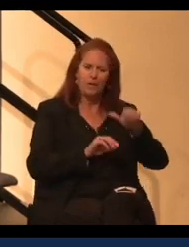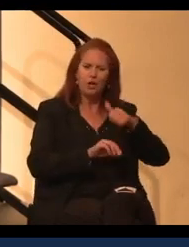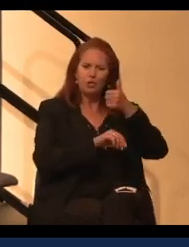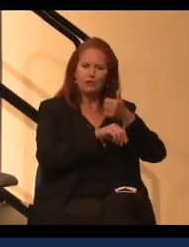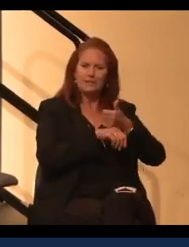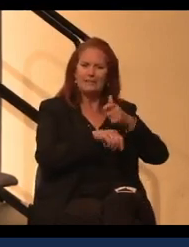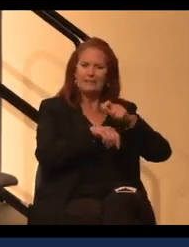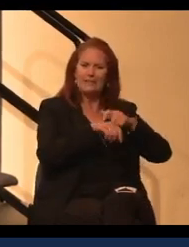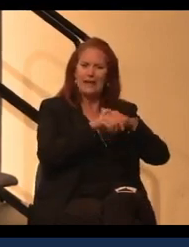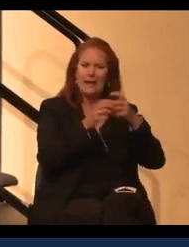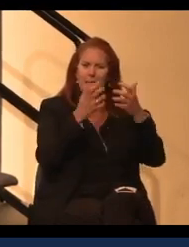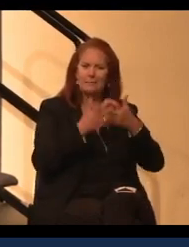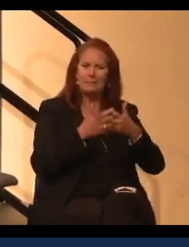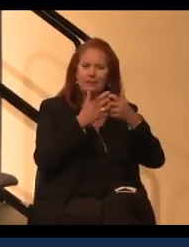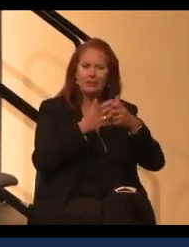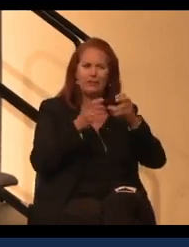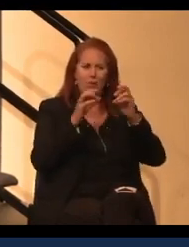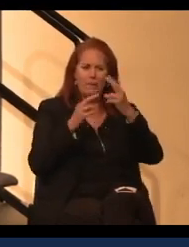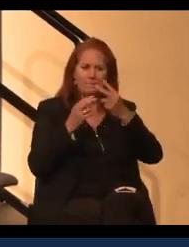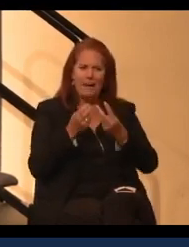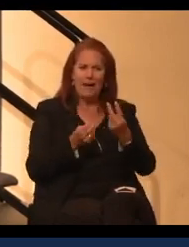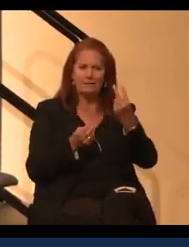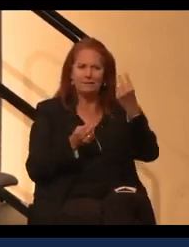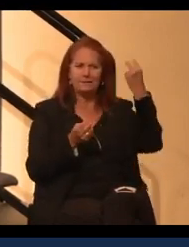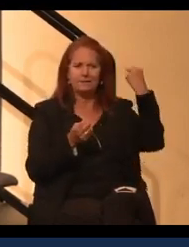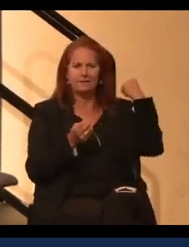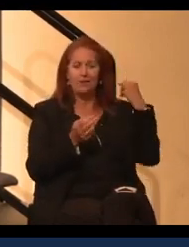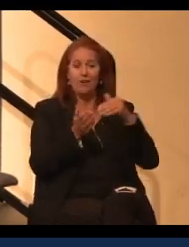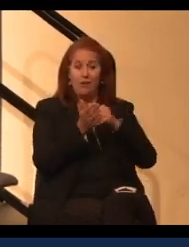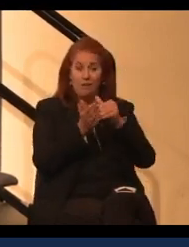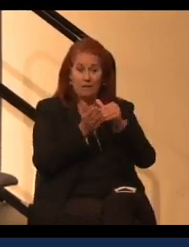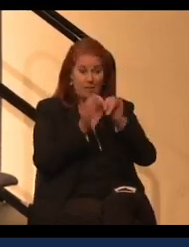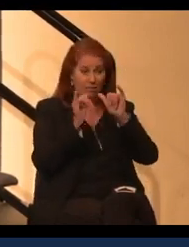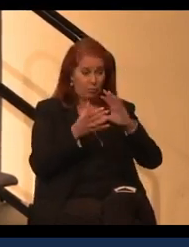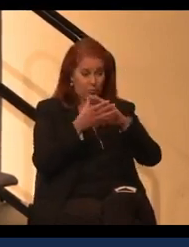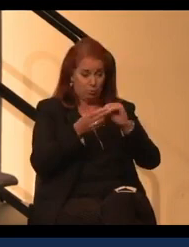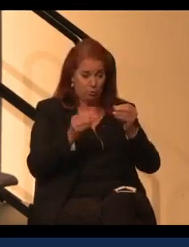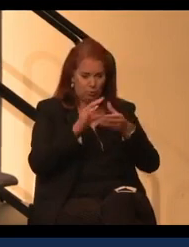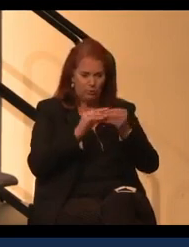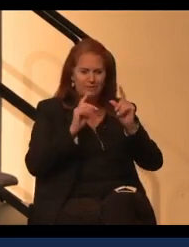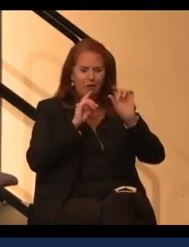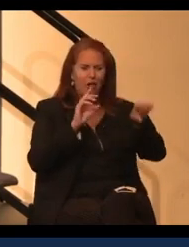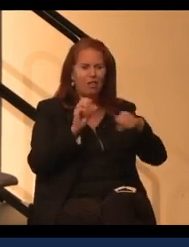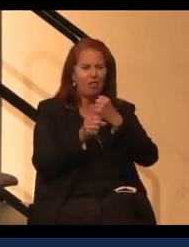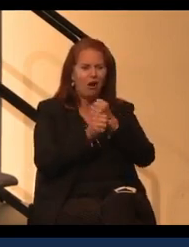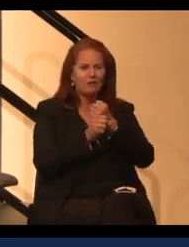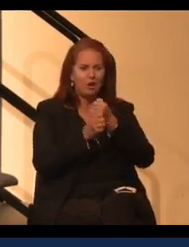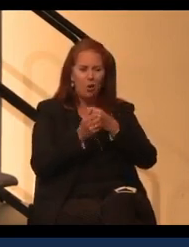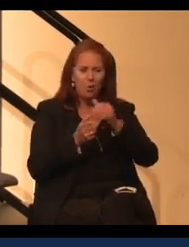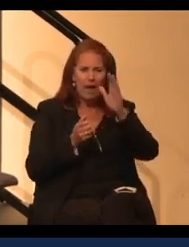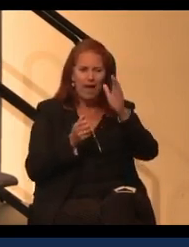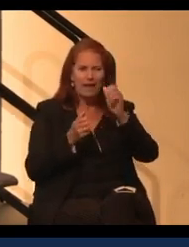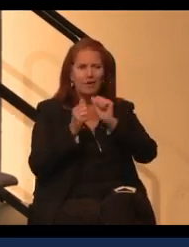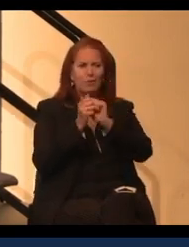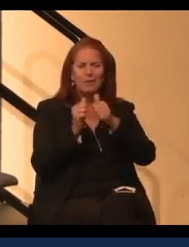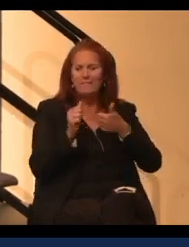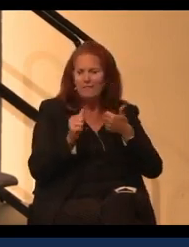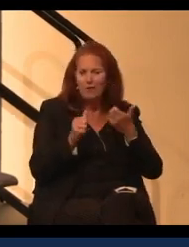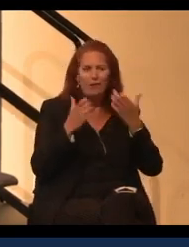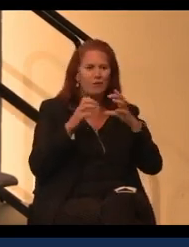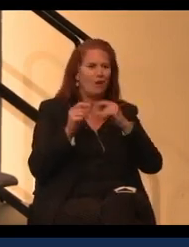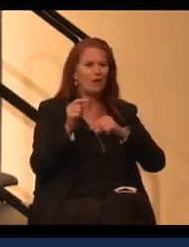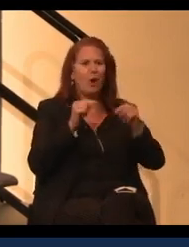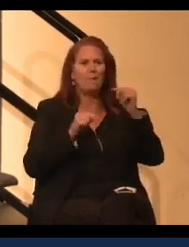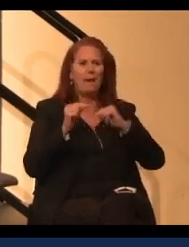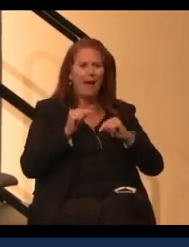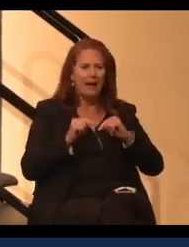time machine, a capsule of the past, where oftentimes those stories are locked away, and we tend to avoid and not want to go back,